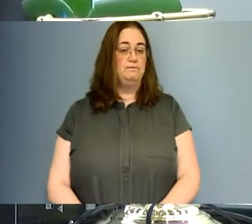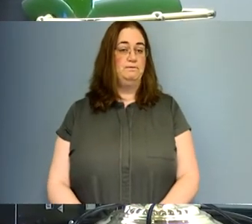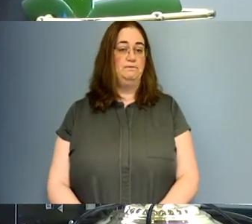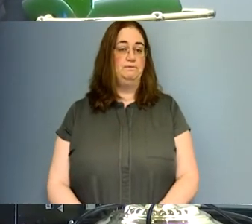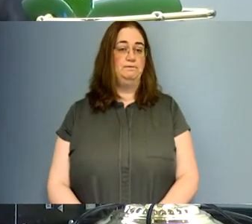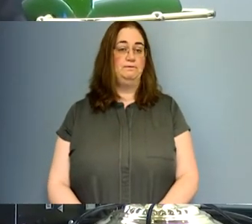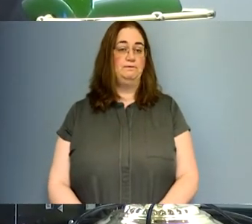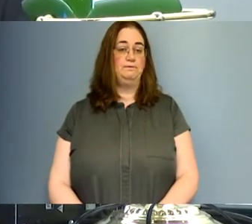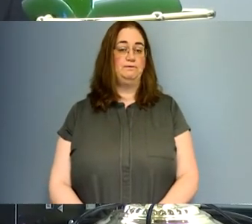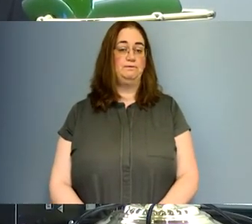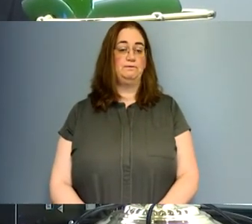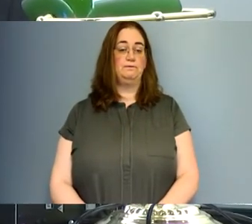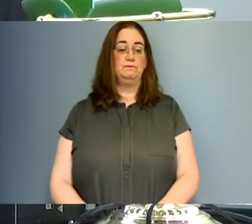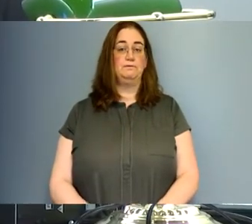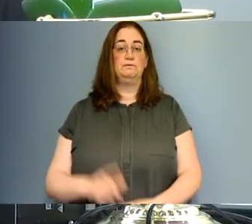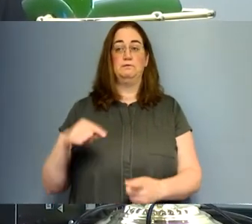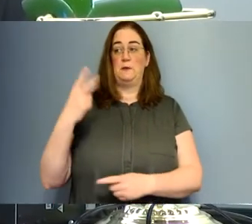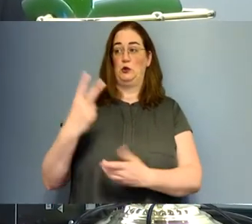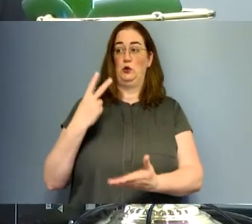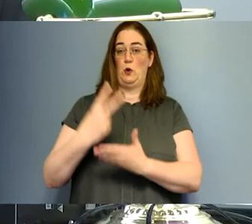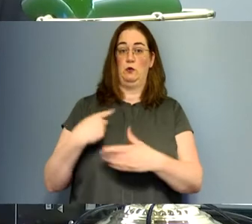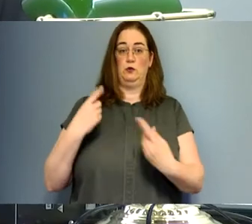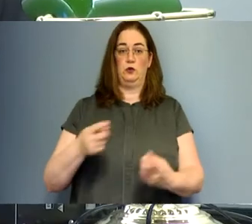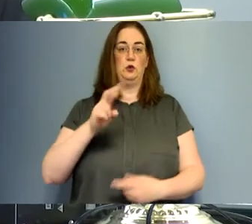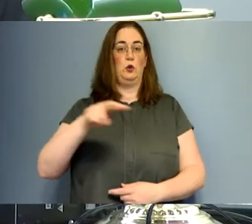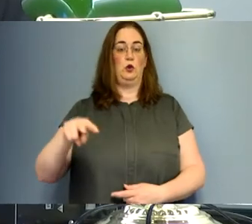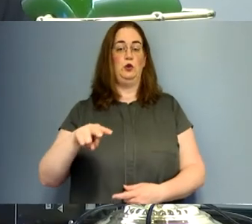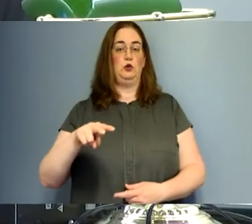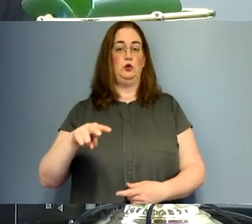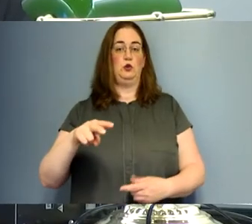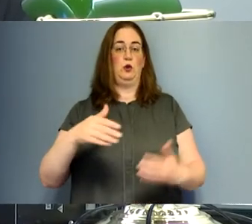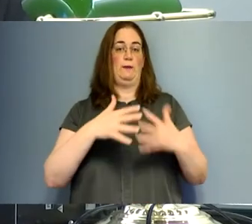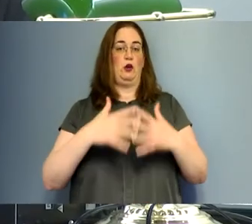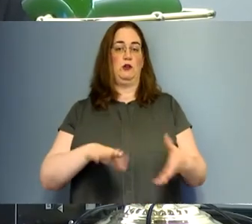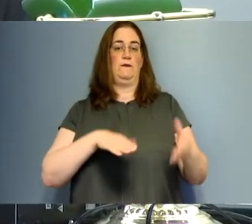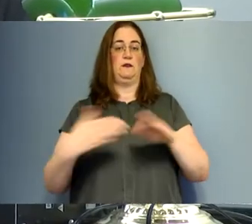In the past 2 hours we've been here, 22 Americans have died of drug overdoses.